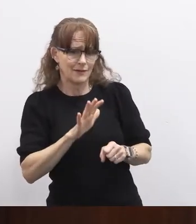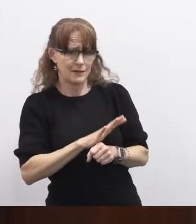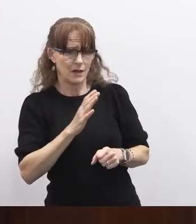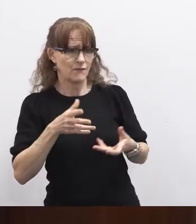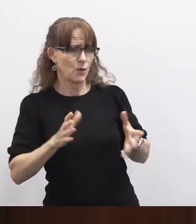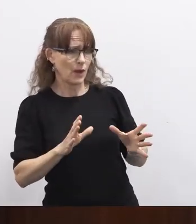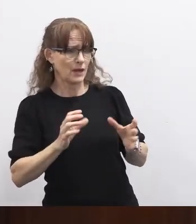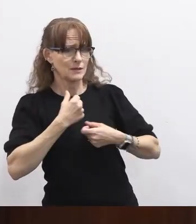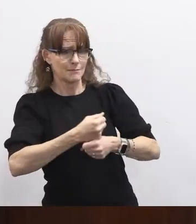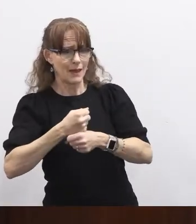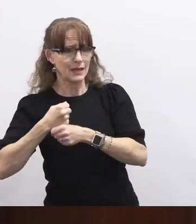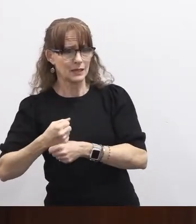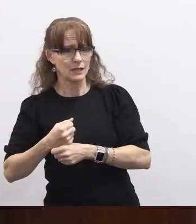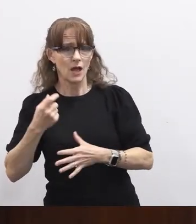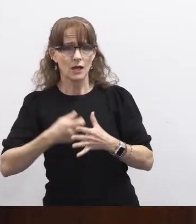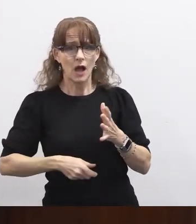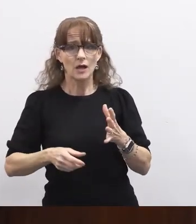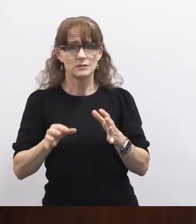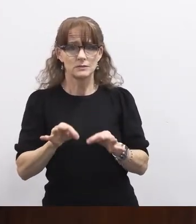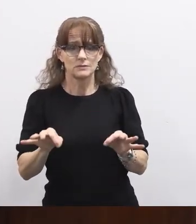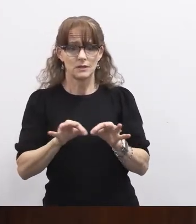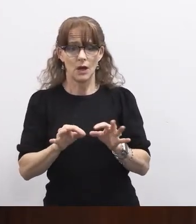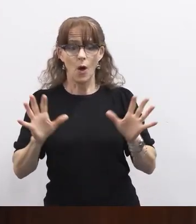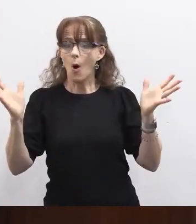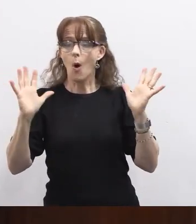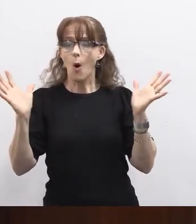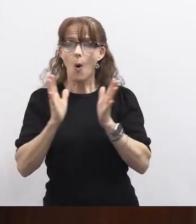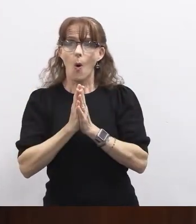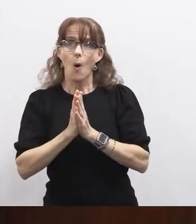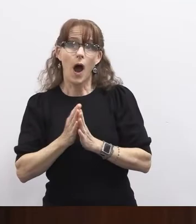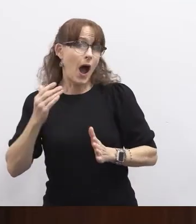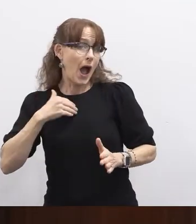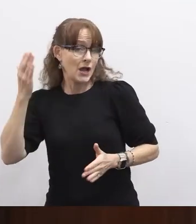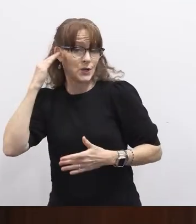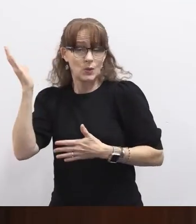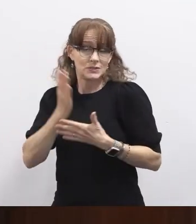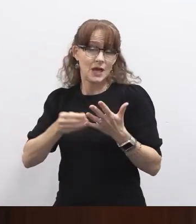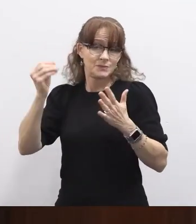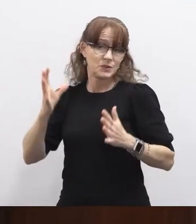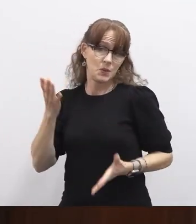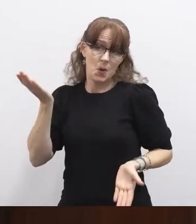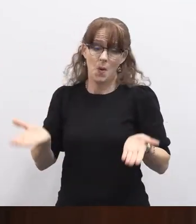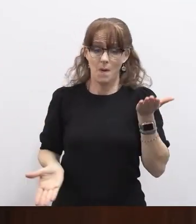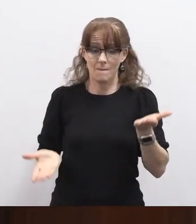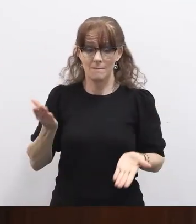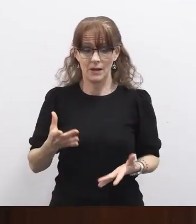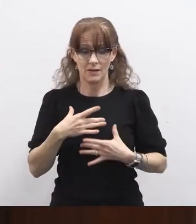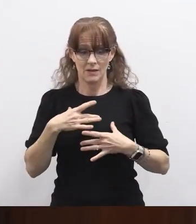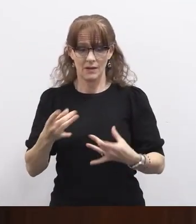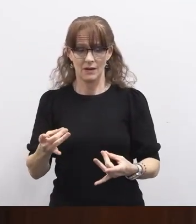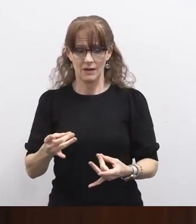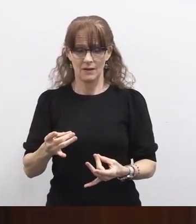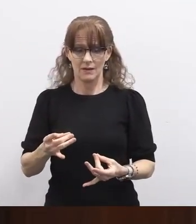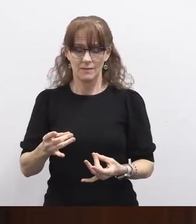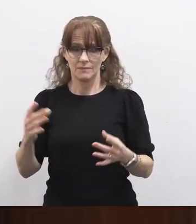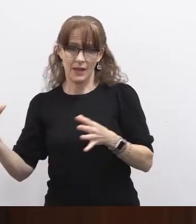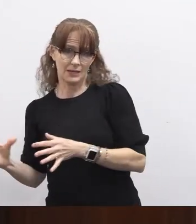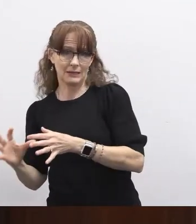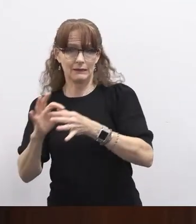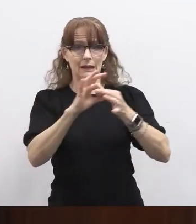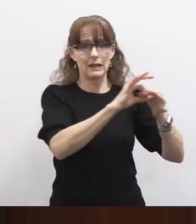a way to produce it that was cost effective. And I'm like, so I know some students who might be interested, and